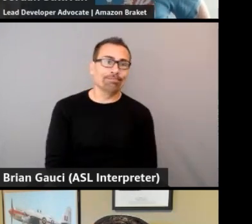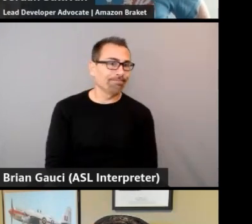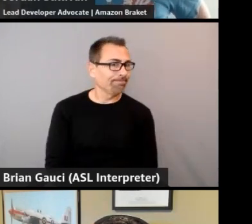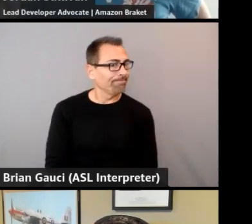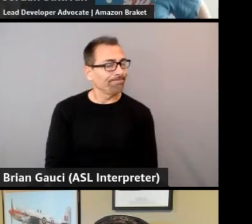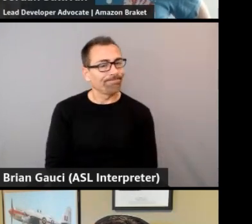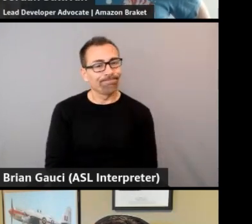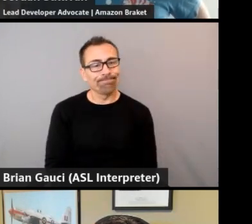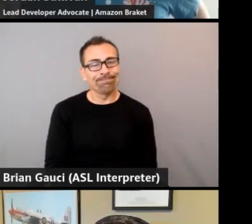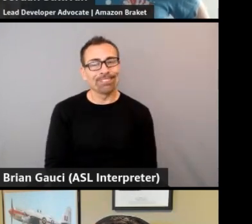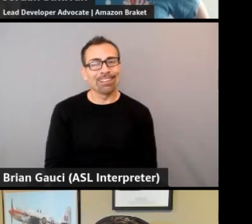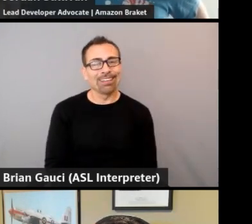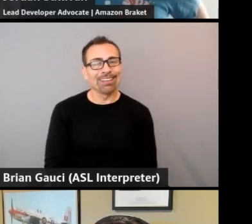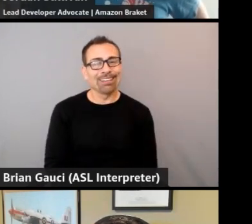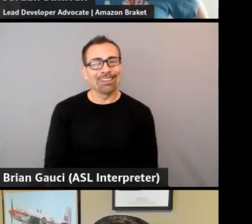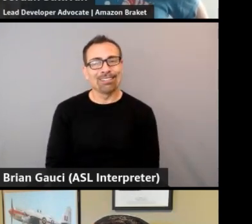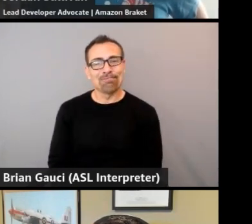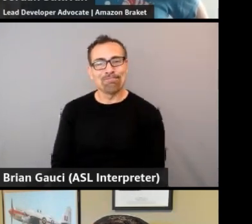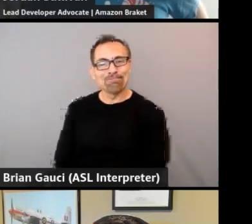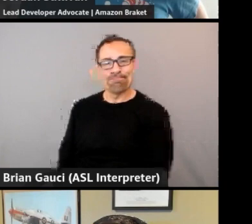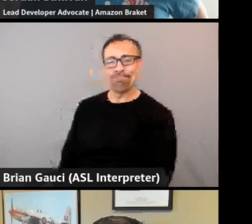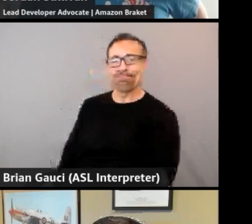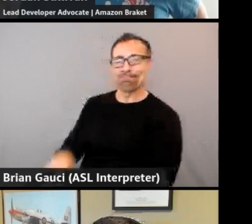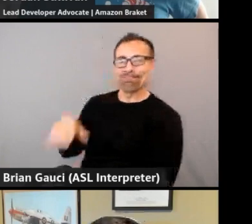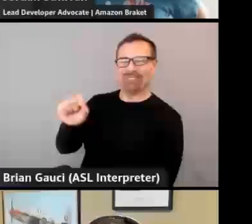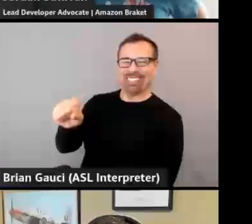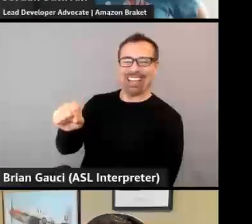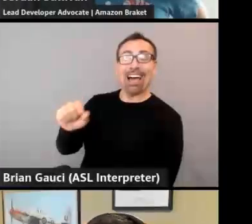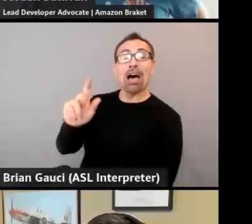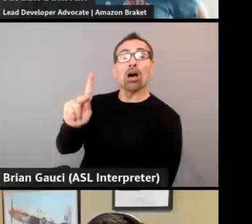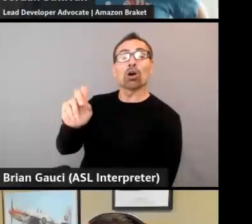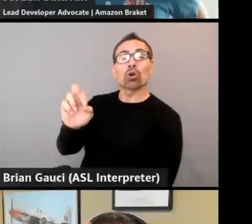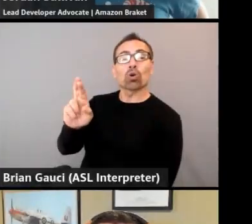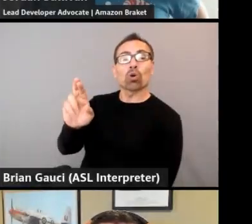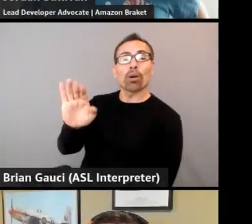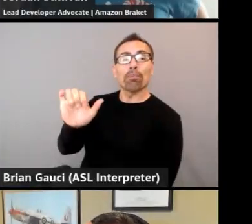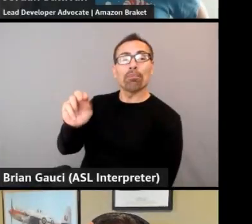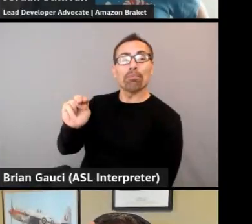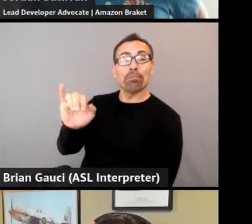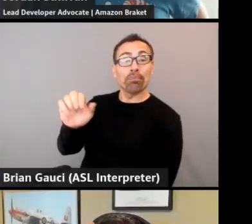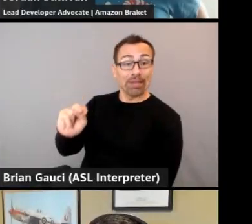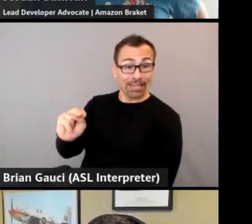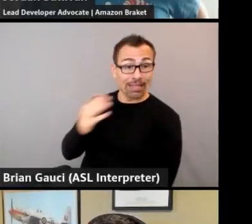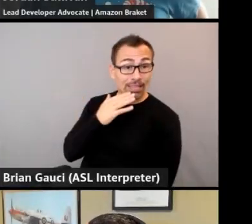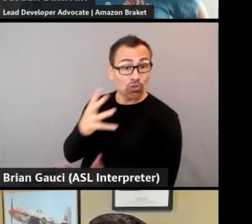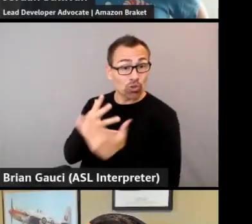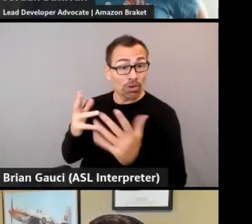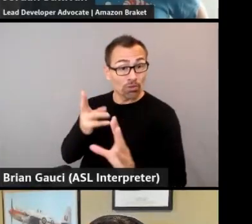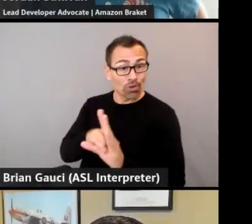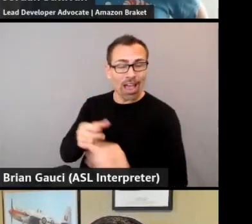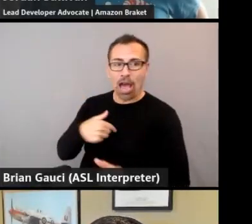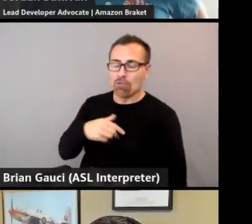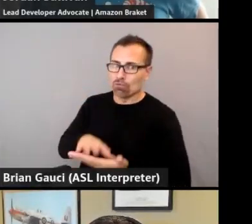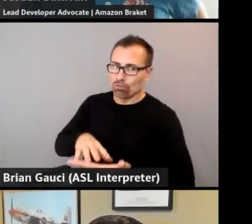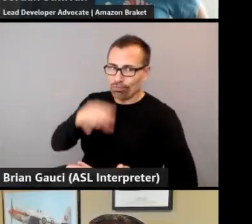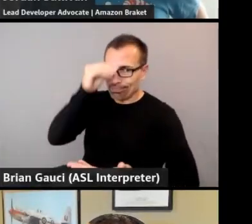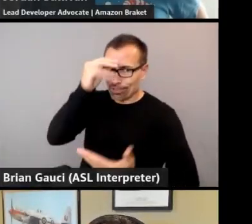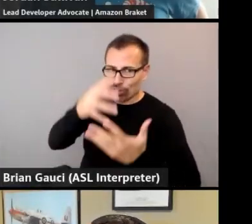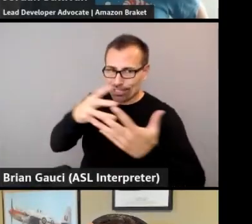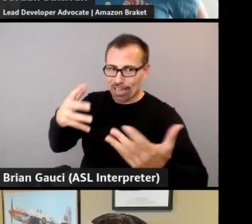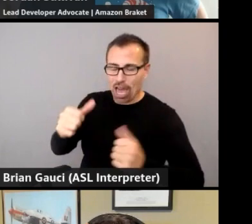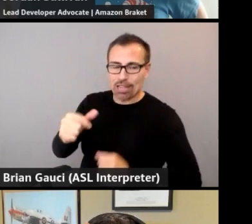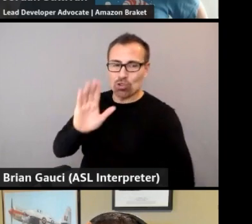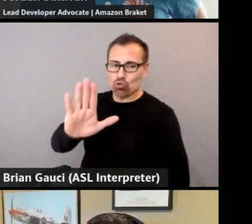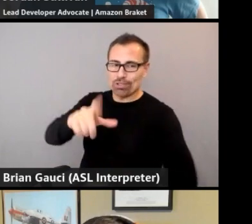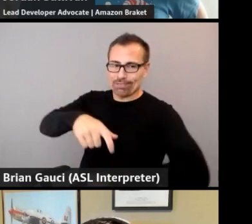Yeah, well, Corbinian, thank you so much for joining. And it, I mean, I've learned a ton, and I appreciate your